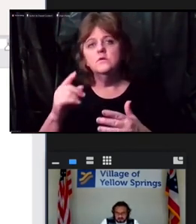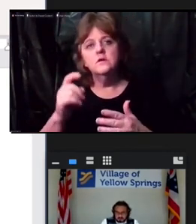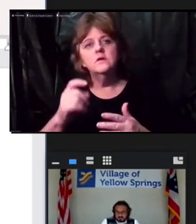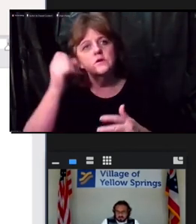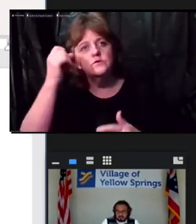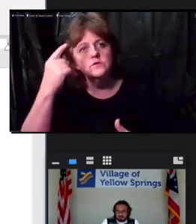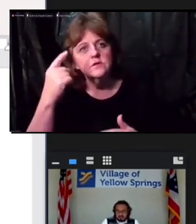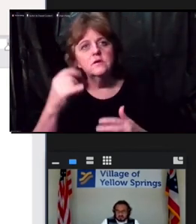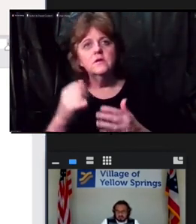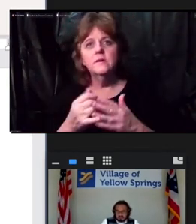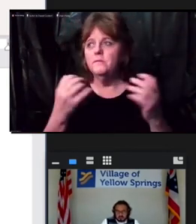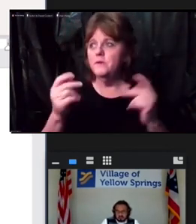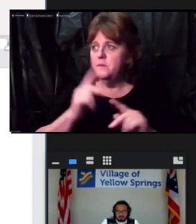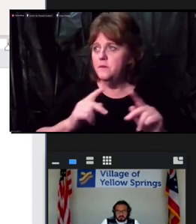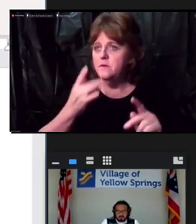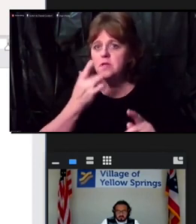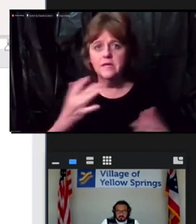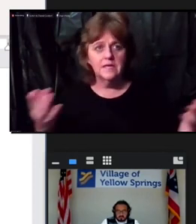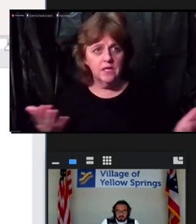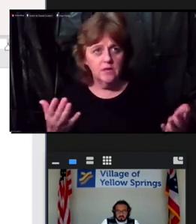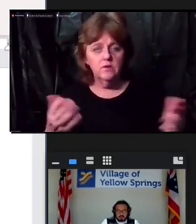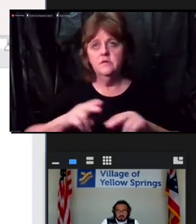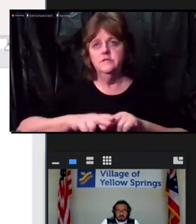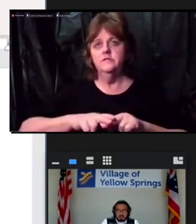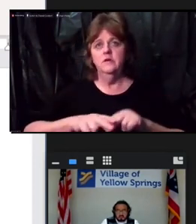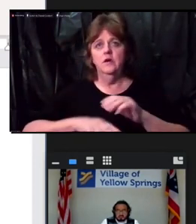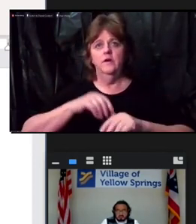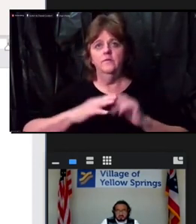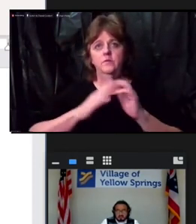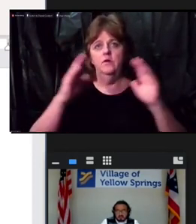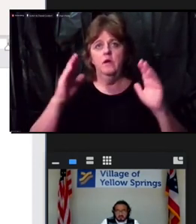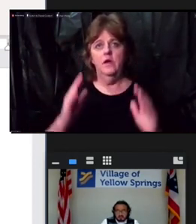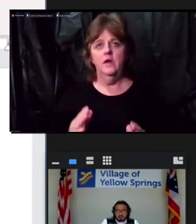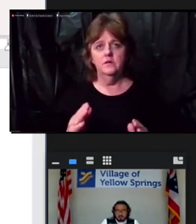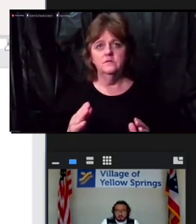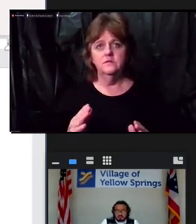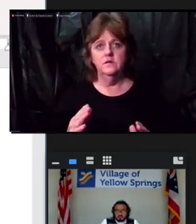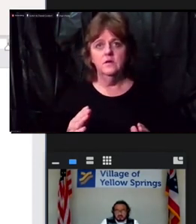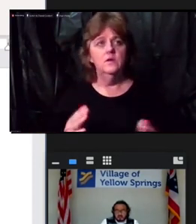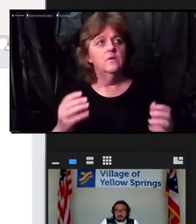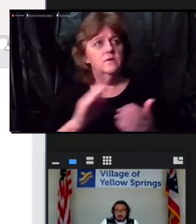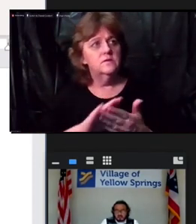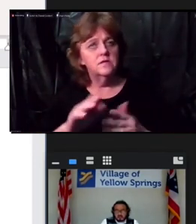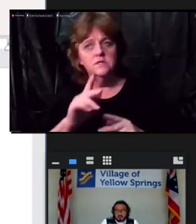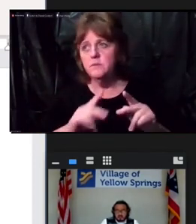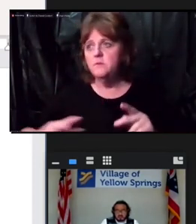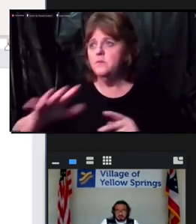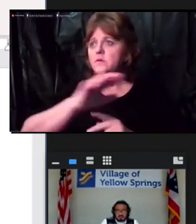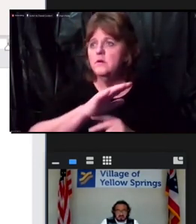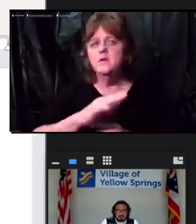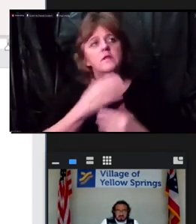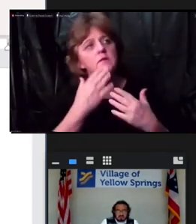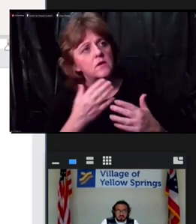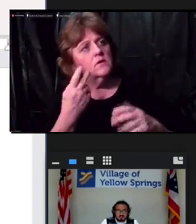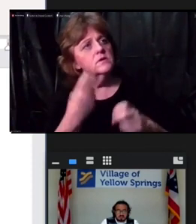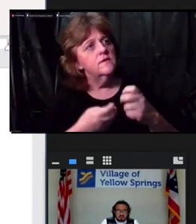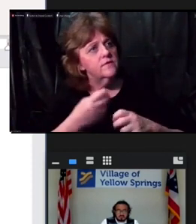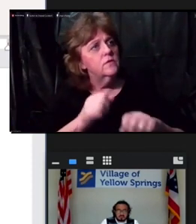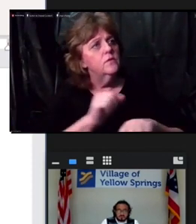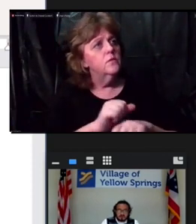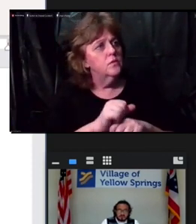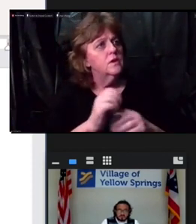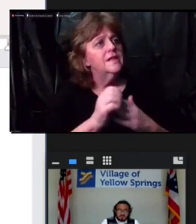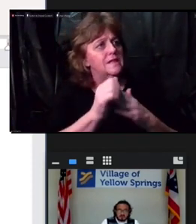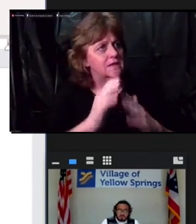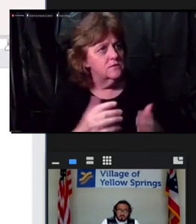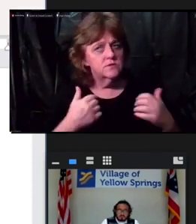of us have in this village as we sit in our comfortable homes with many nice things around us and appreciate the hard work and incredible challenges